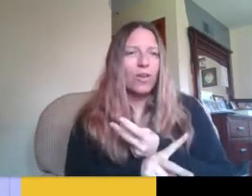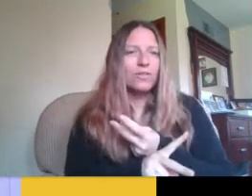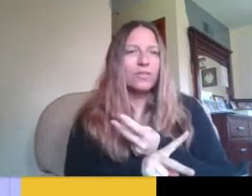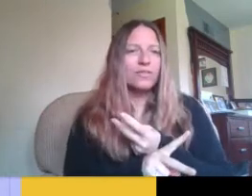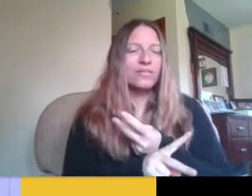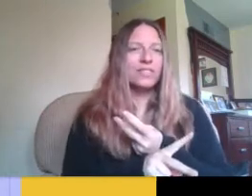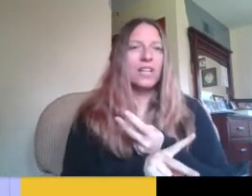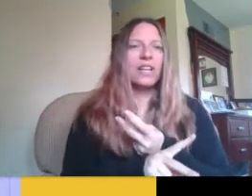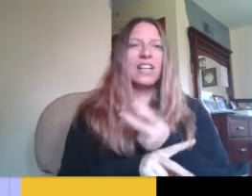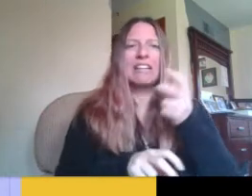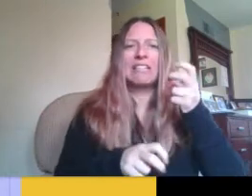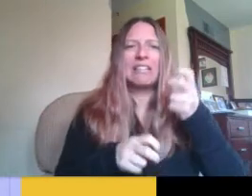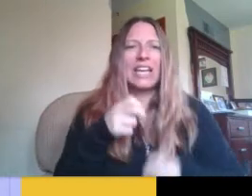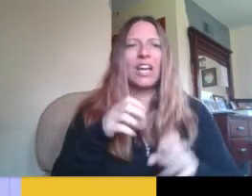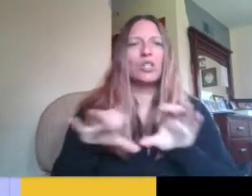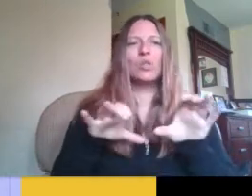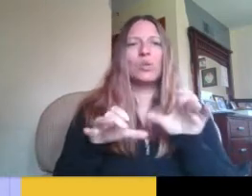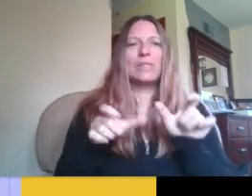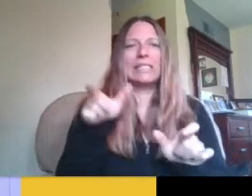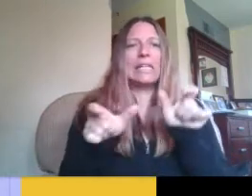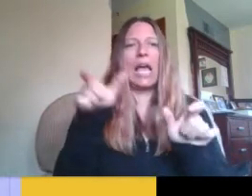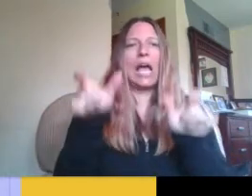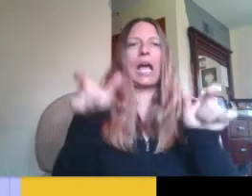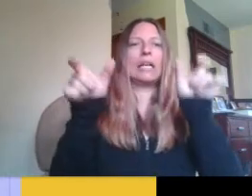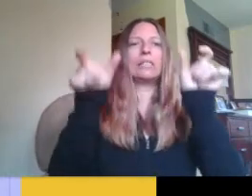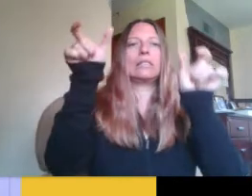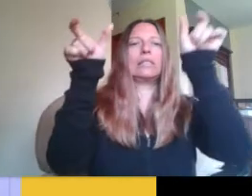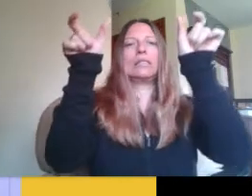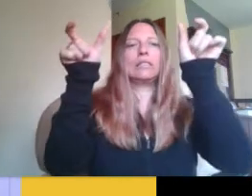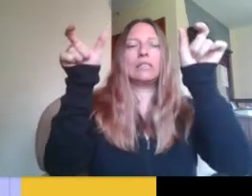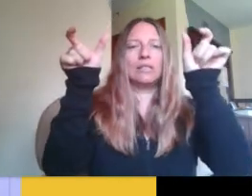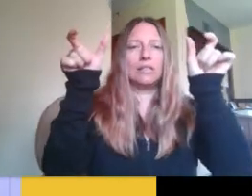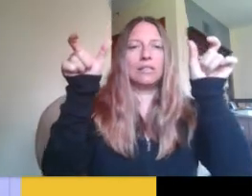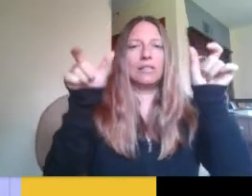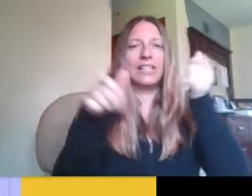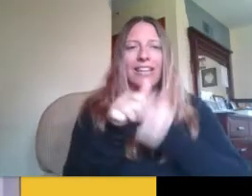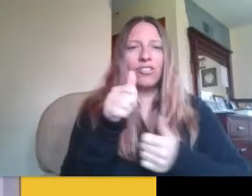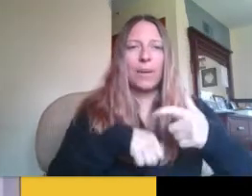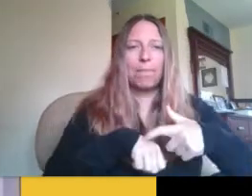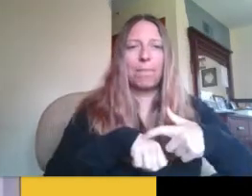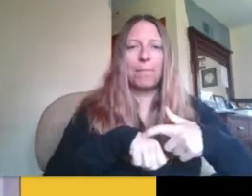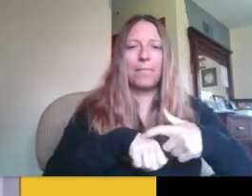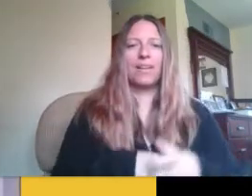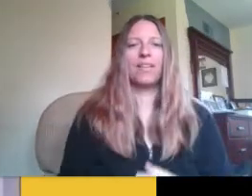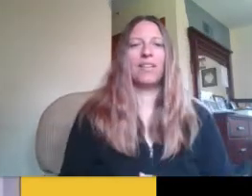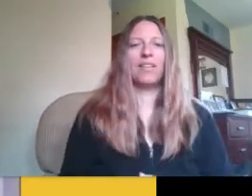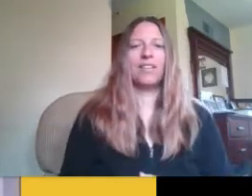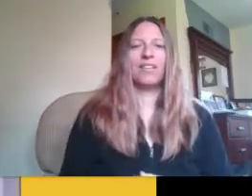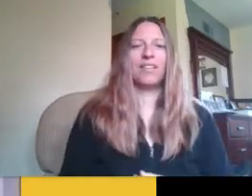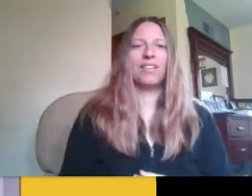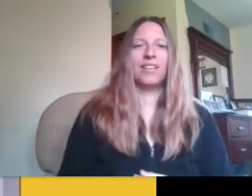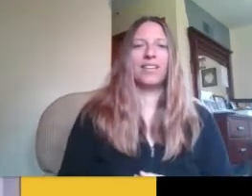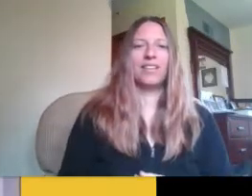all, it would be very inconvenient if we always had to use stacks of blocks to do it. There's got to be an easier